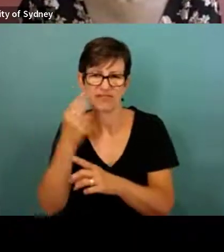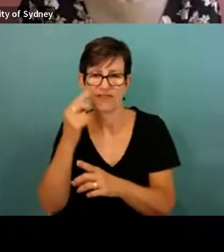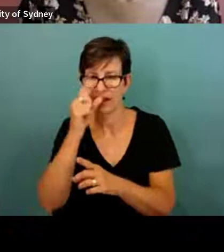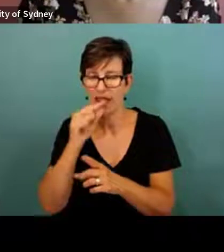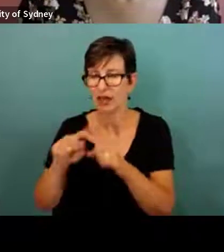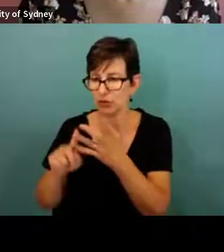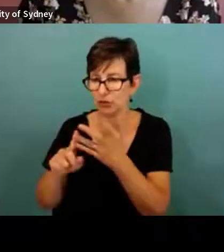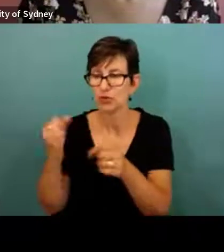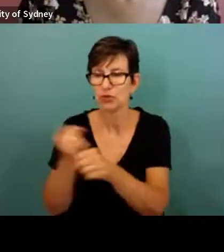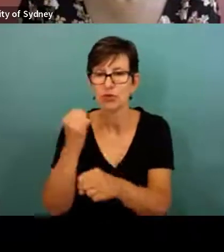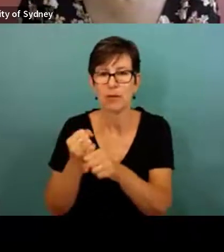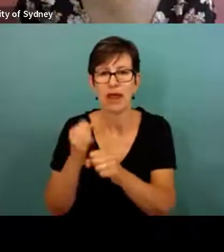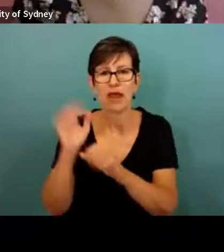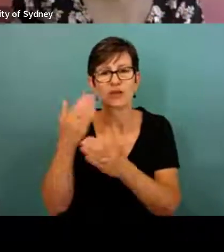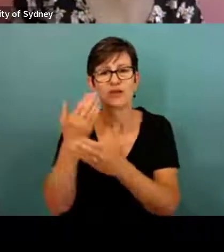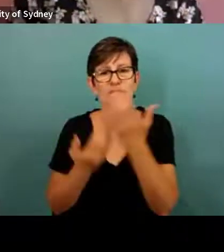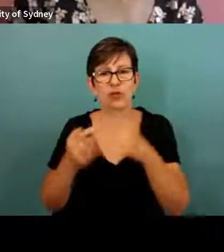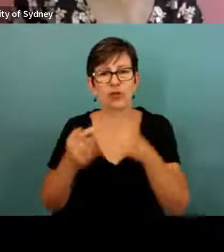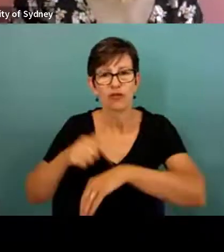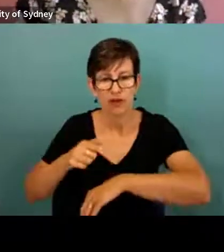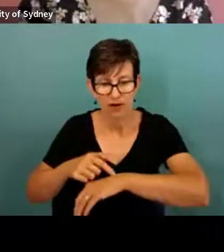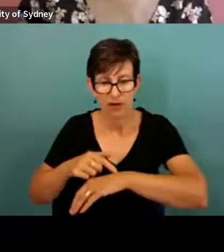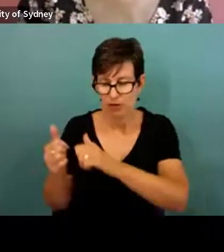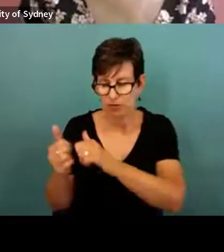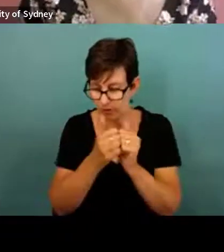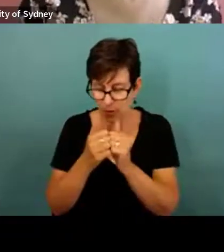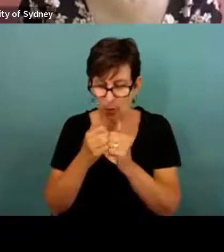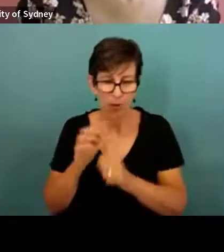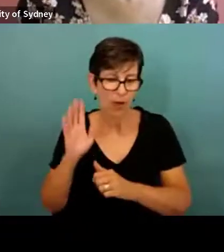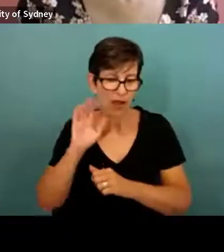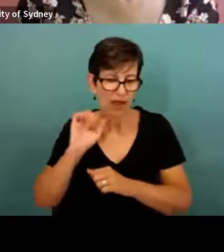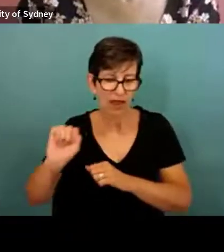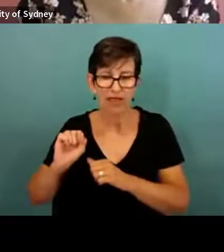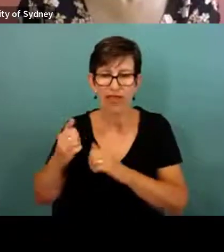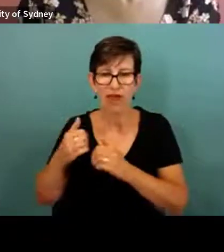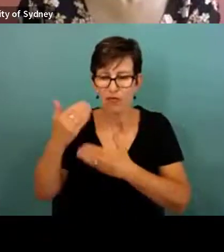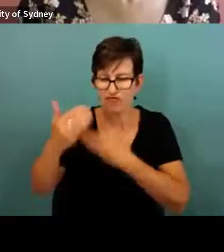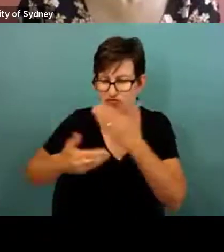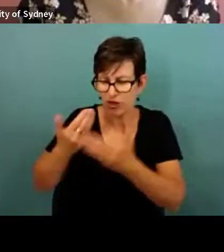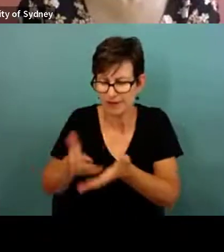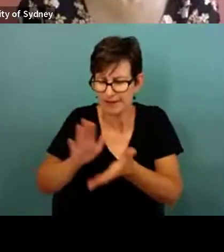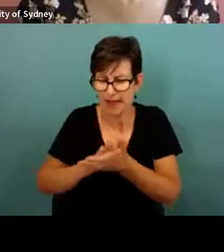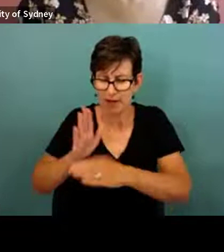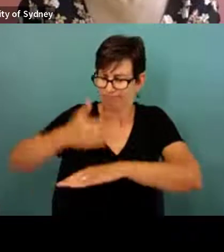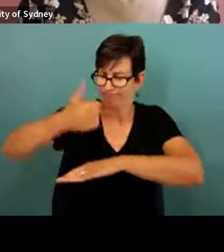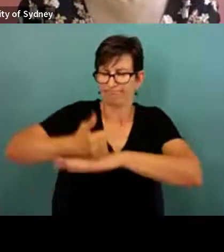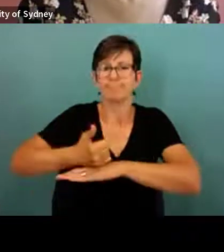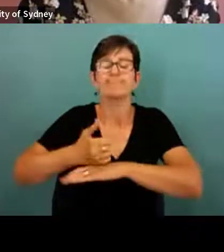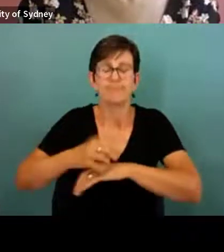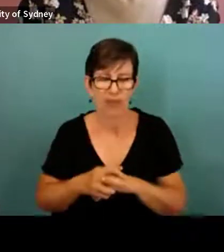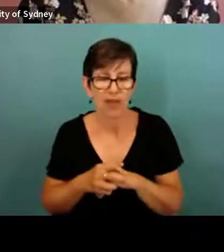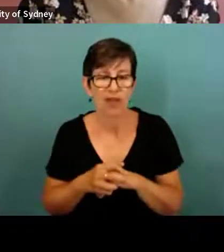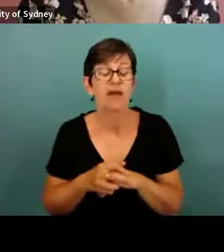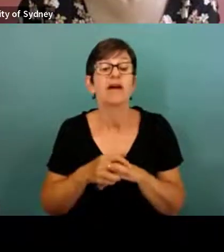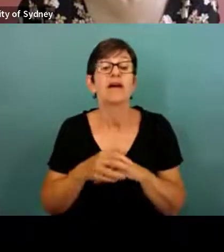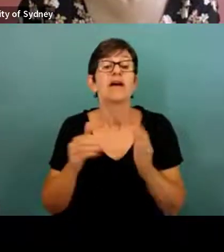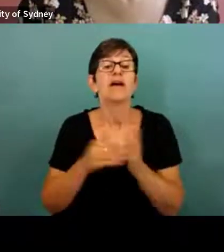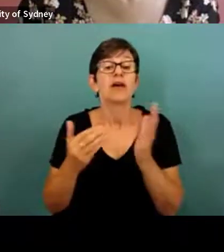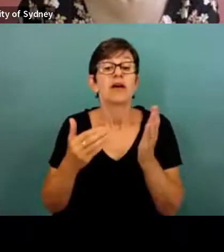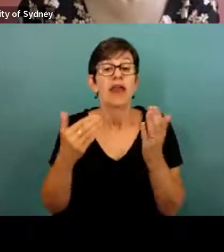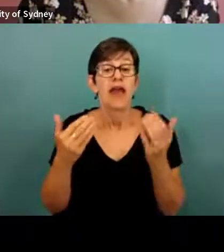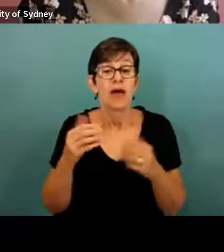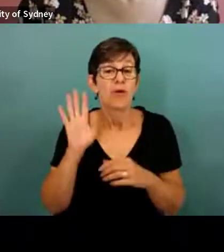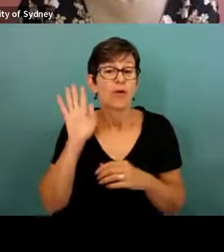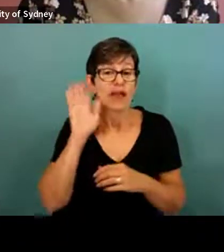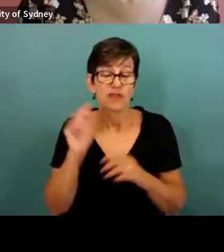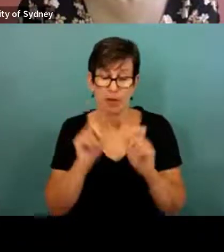hear about the collaborative process and thinking they went through on their journey. So first of all, we're going to hear from the team at the City